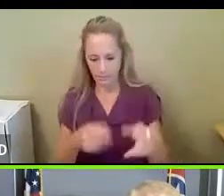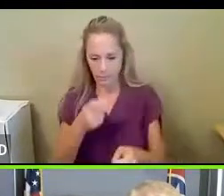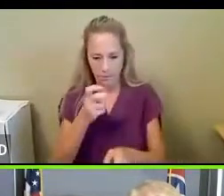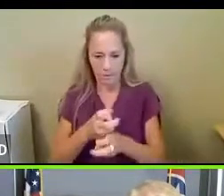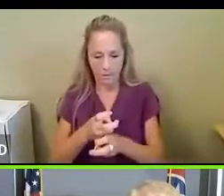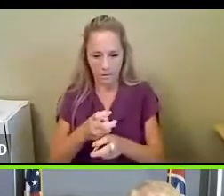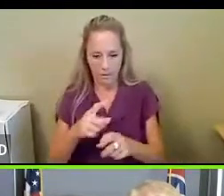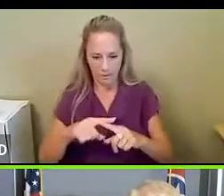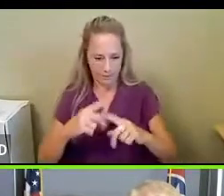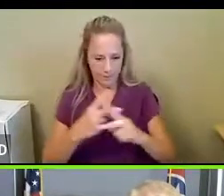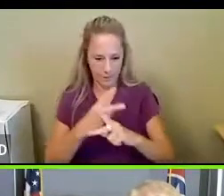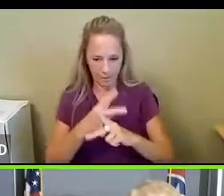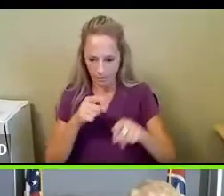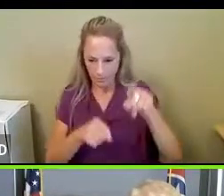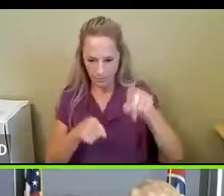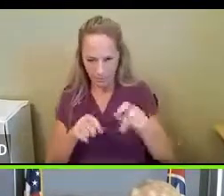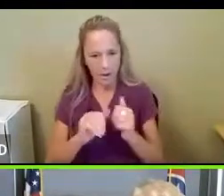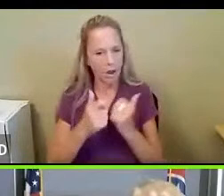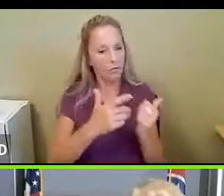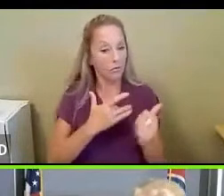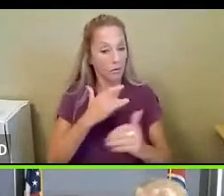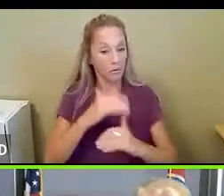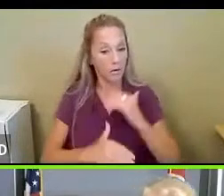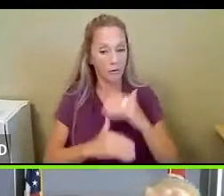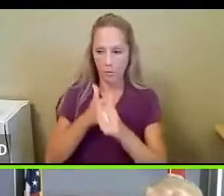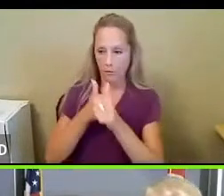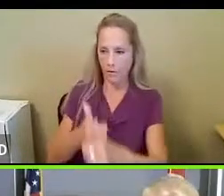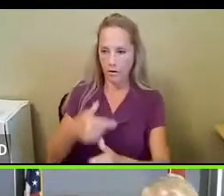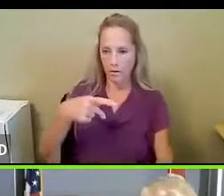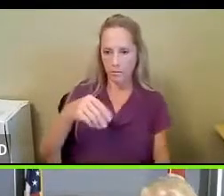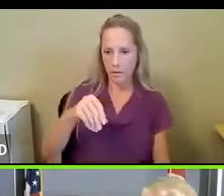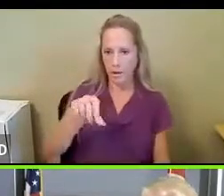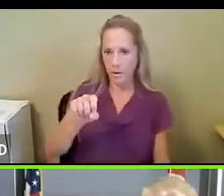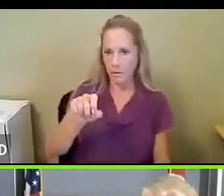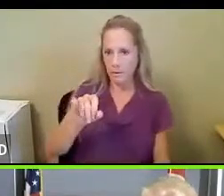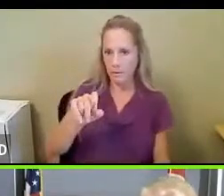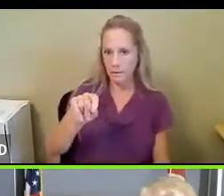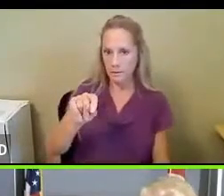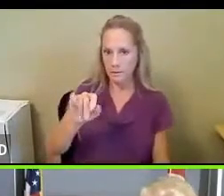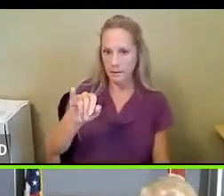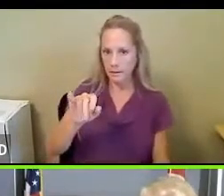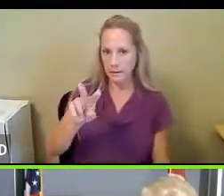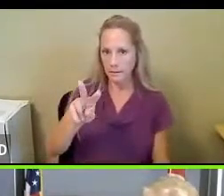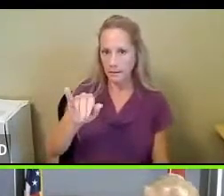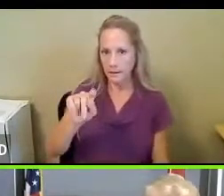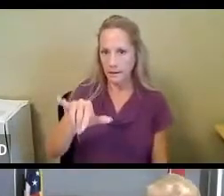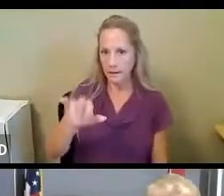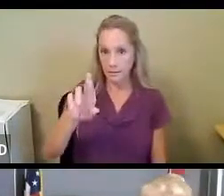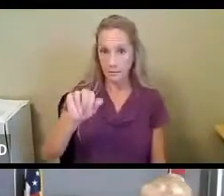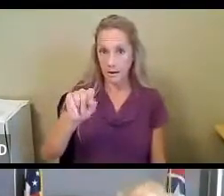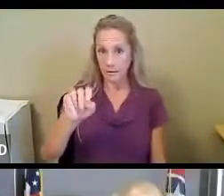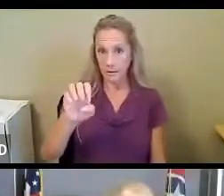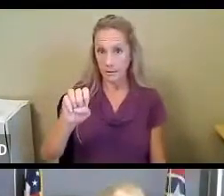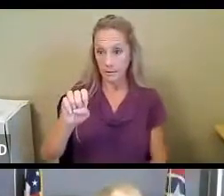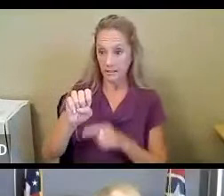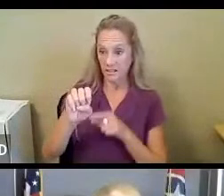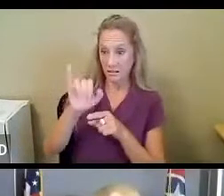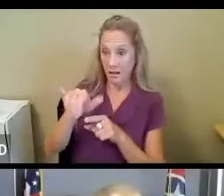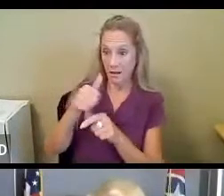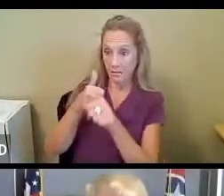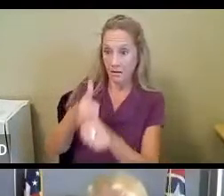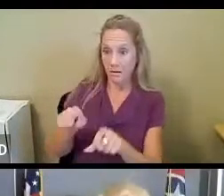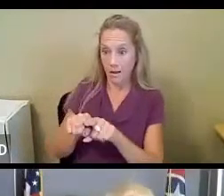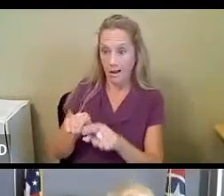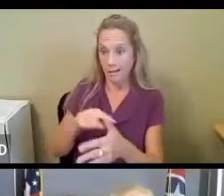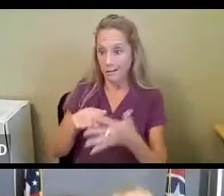Just how comfortable are you with positivity rate itself as a criteria? And I don't think we would choose